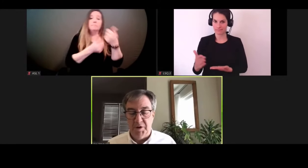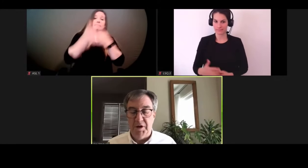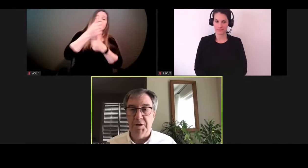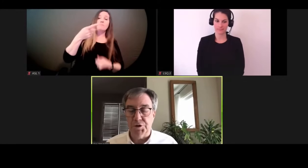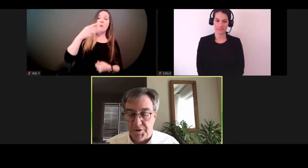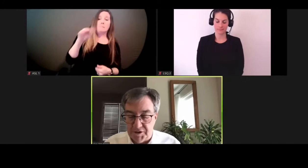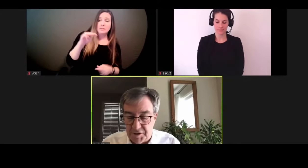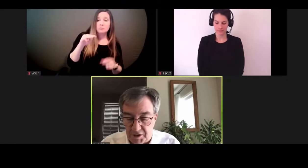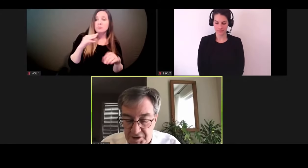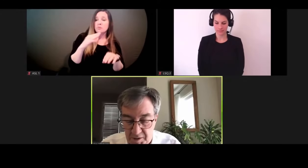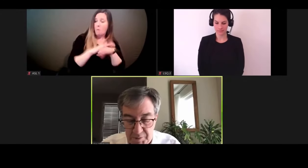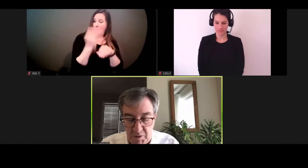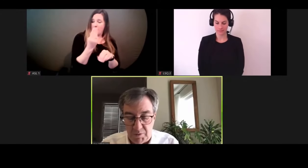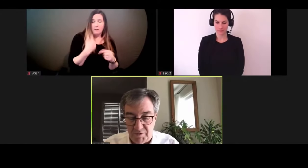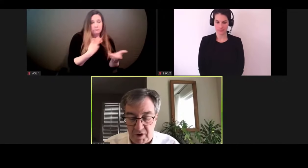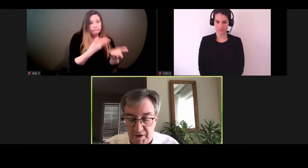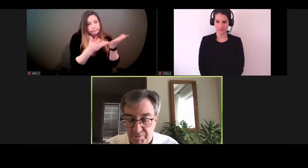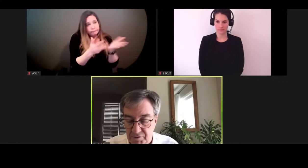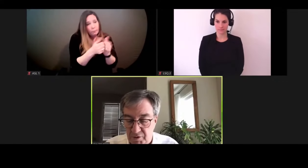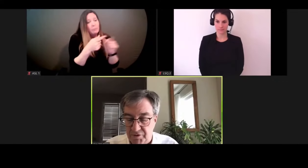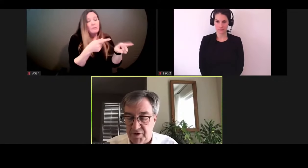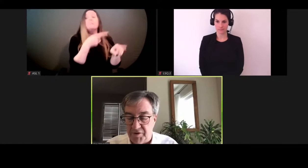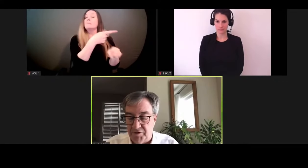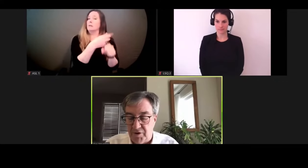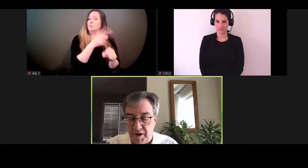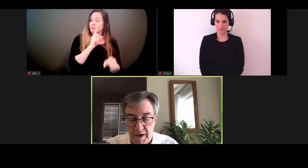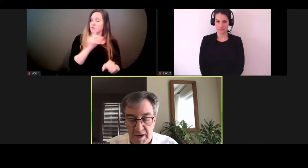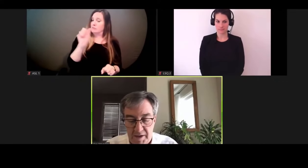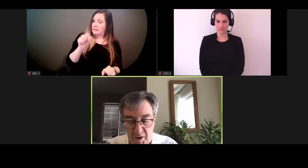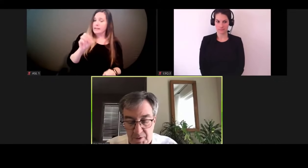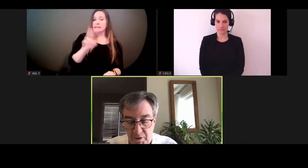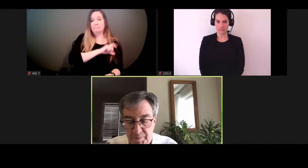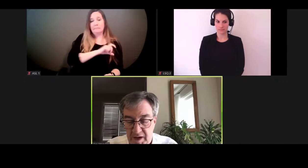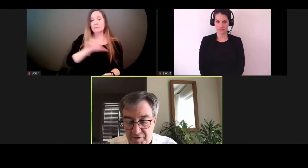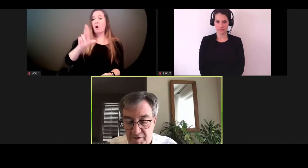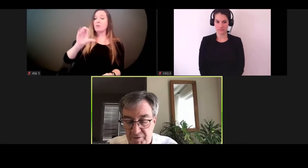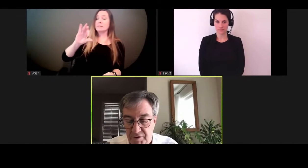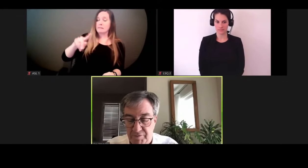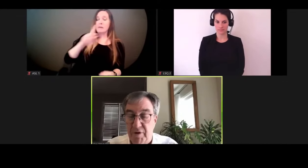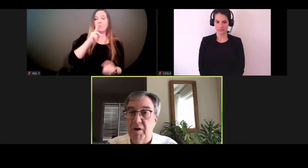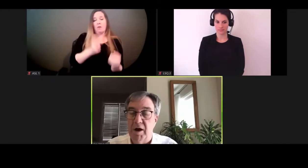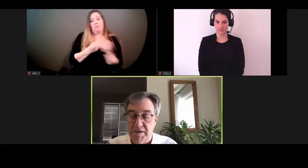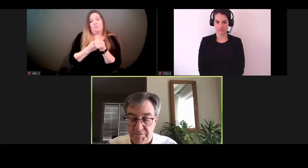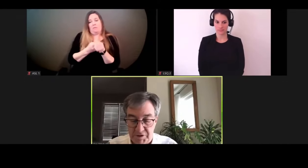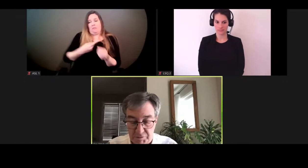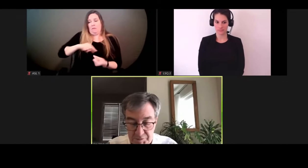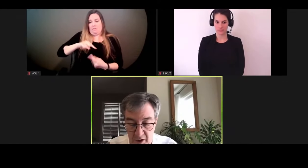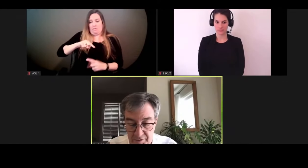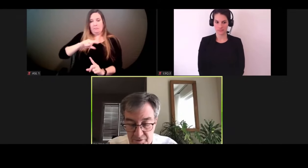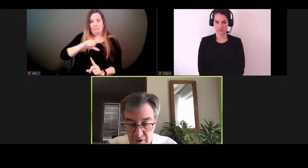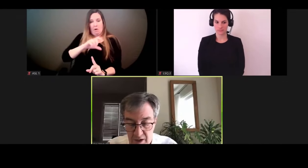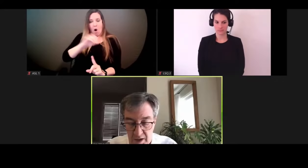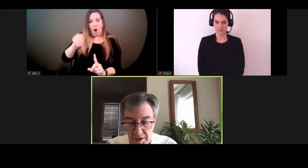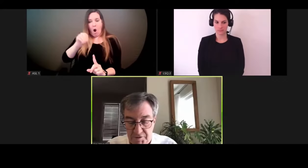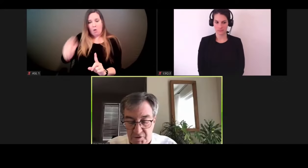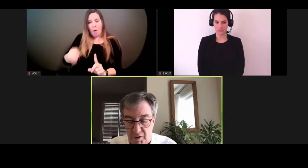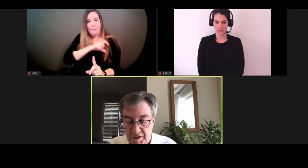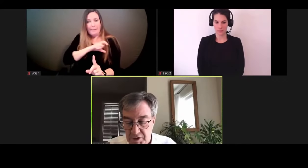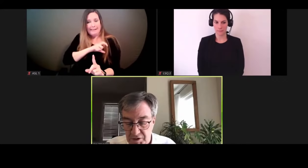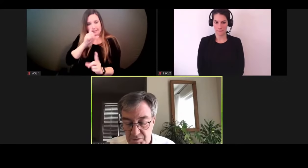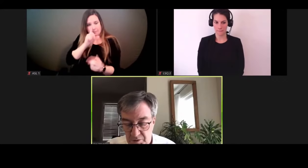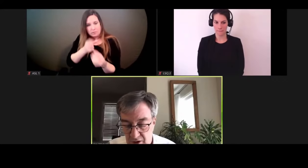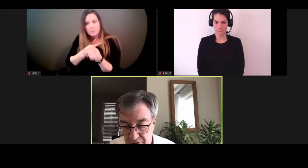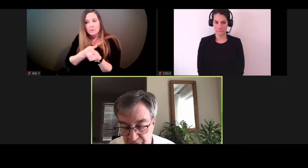to the community, assured us that RCMP would provide the resources necessary to help our OPS efforts on the front lines of this response. Chief